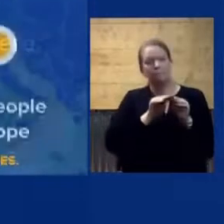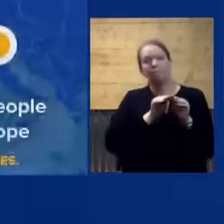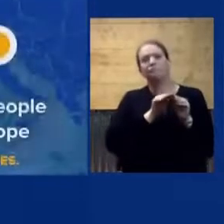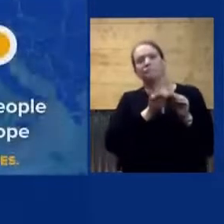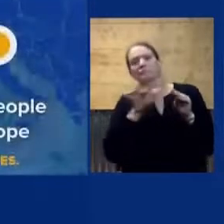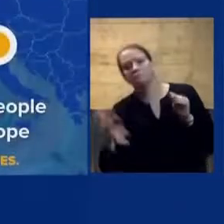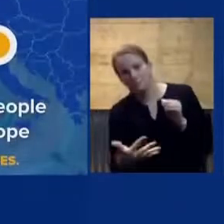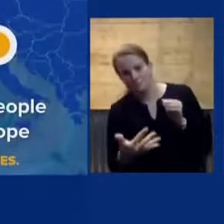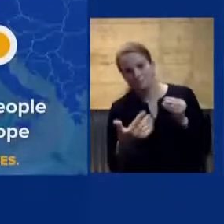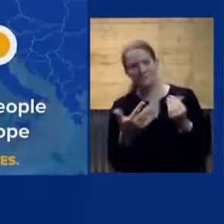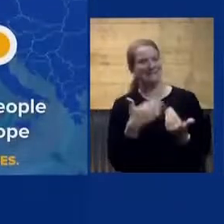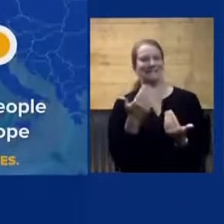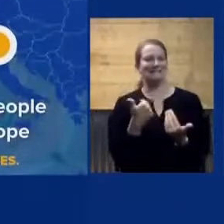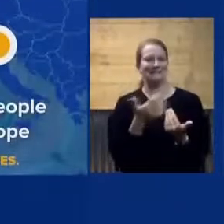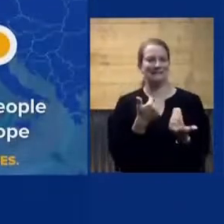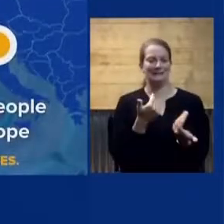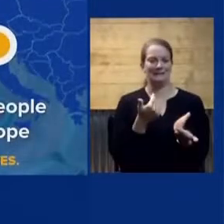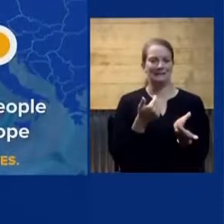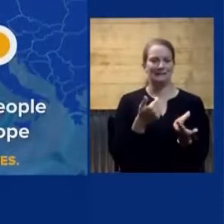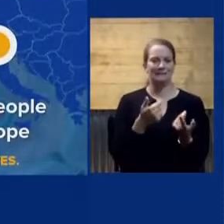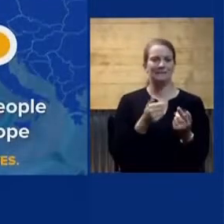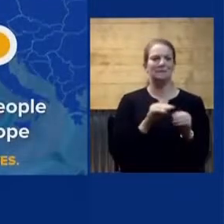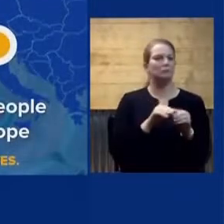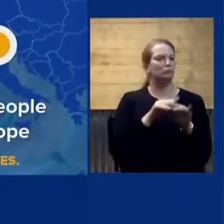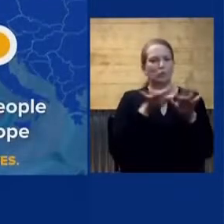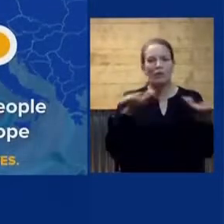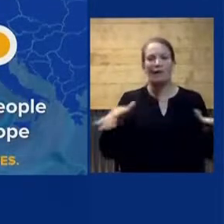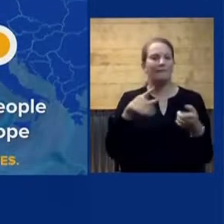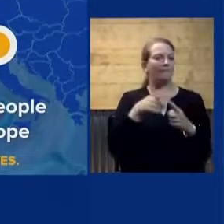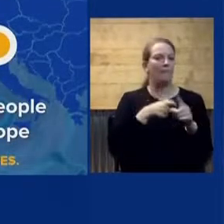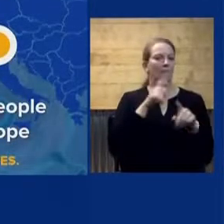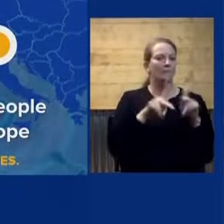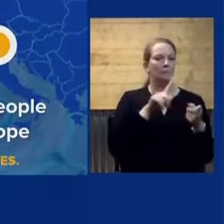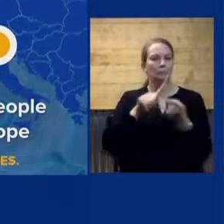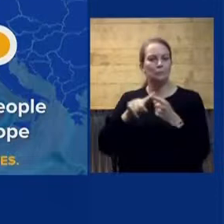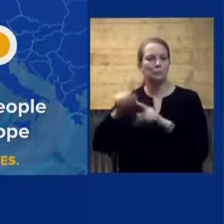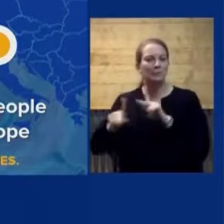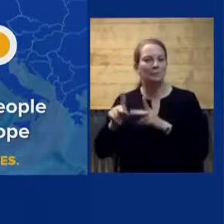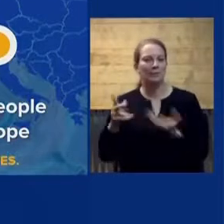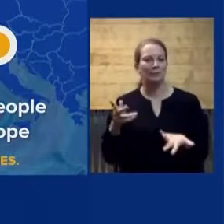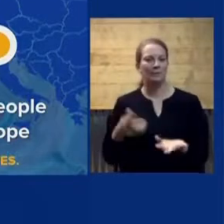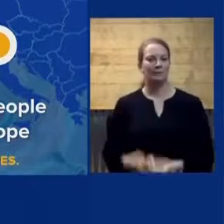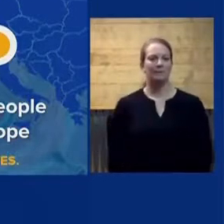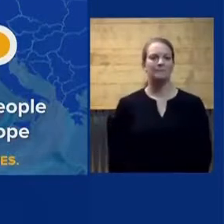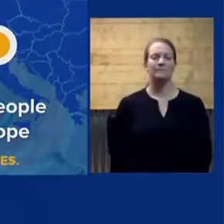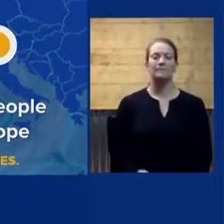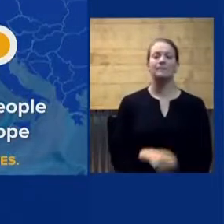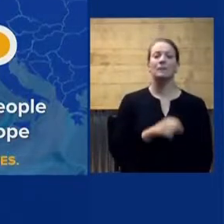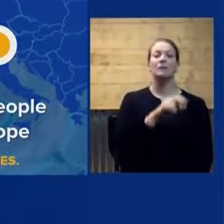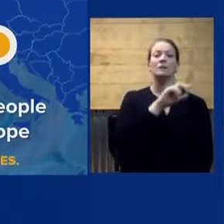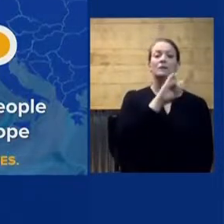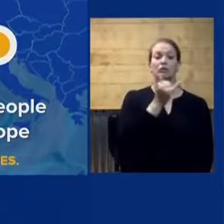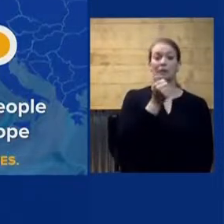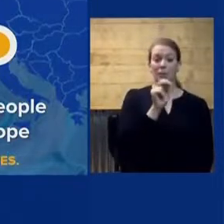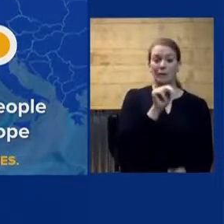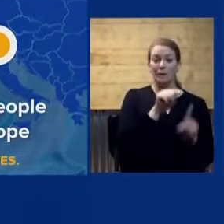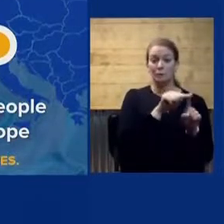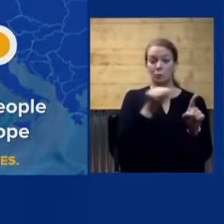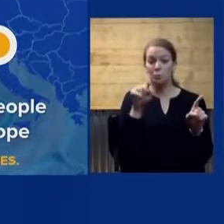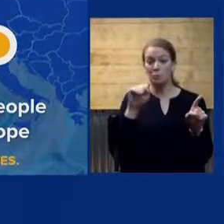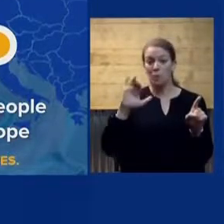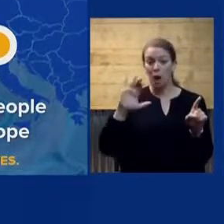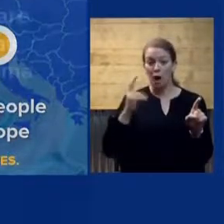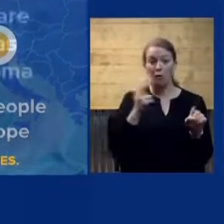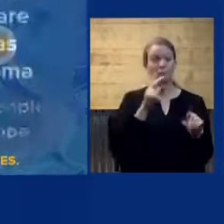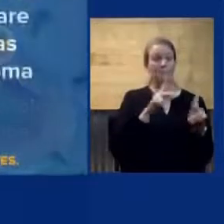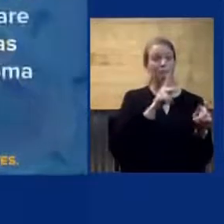which is exactly what happened. January, February, March, 3 million people came from Europe, and they brought the virus,